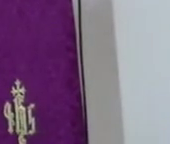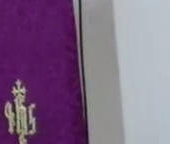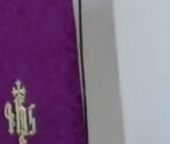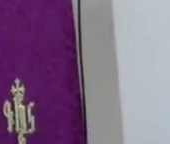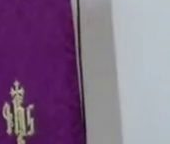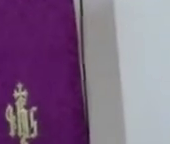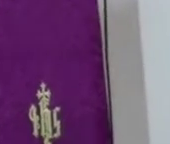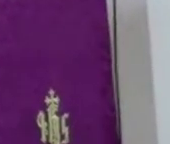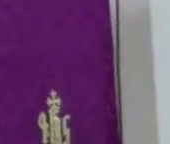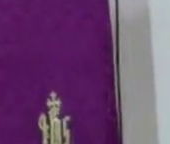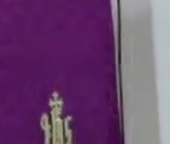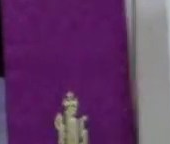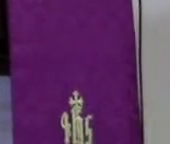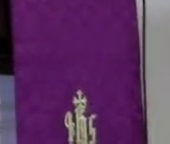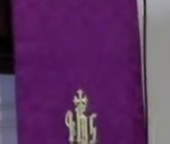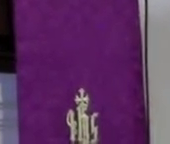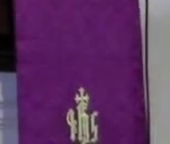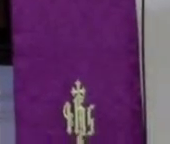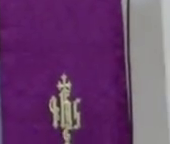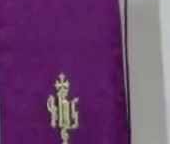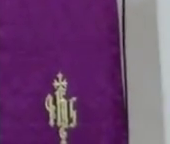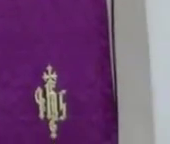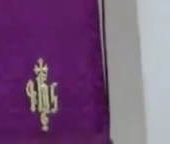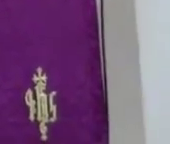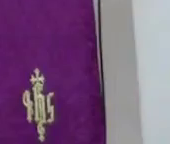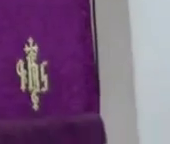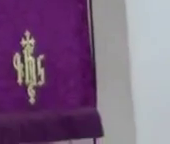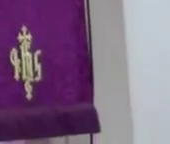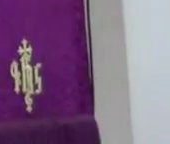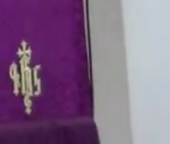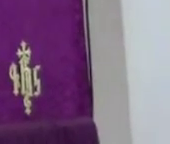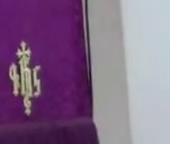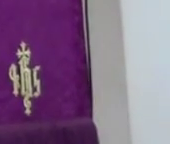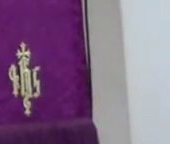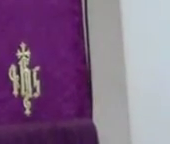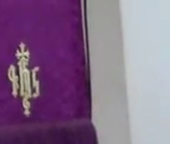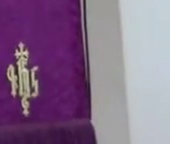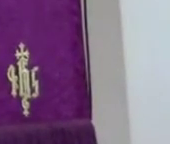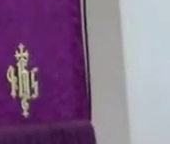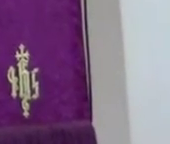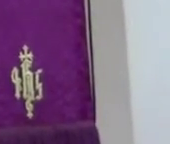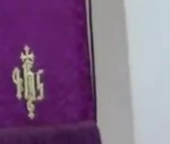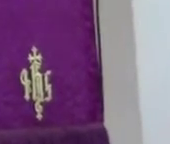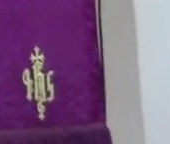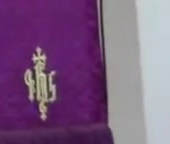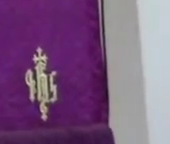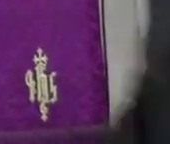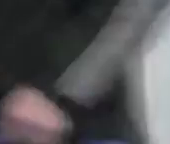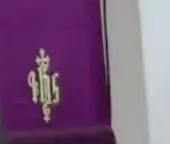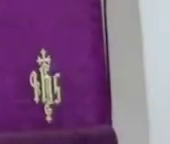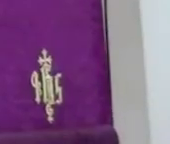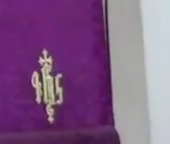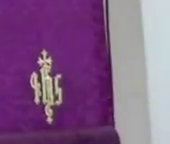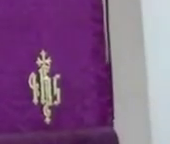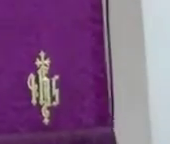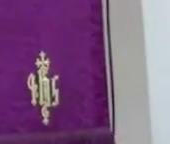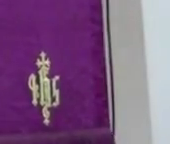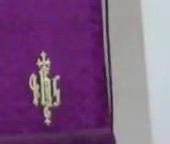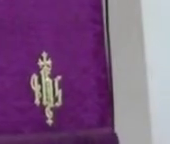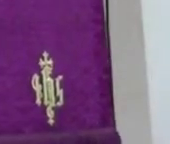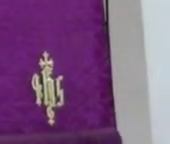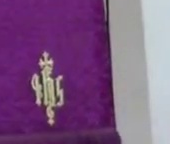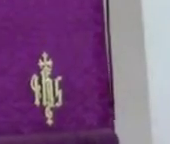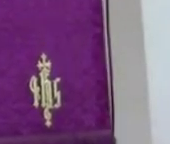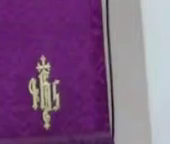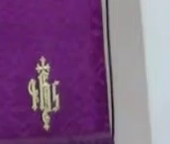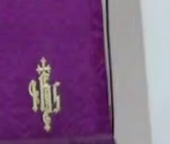Good morning, First Church. Good morning. How are you this morning? We have some announcements this morning, but I